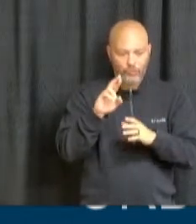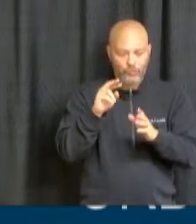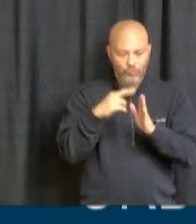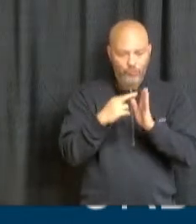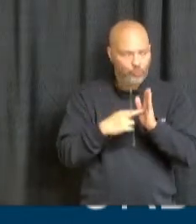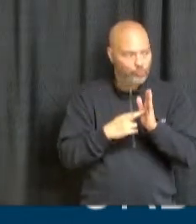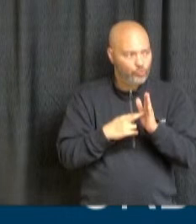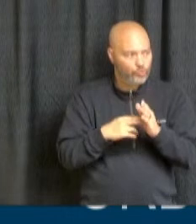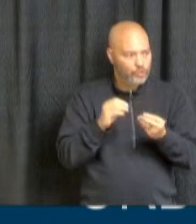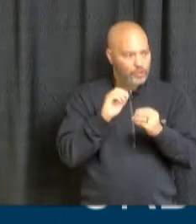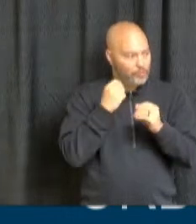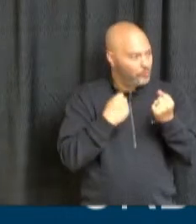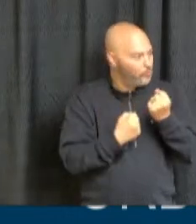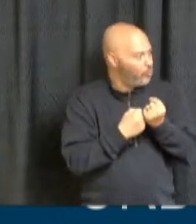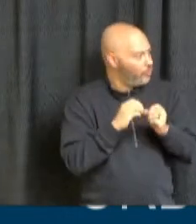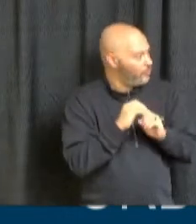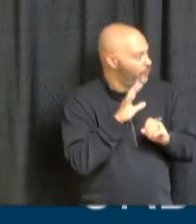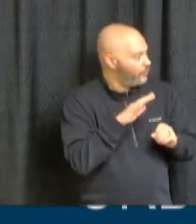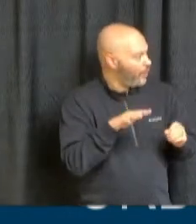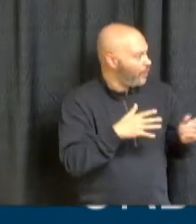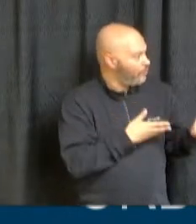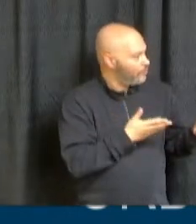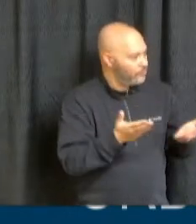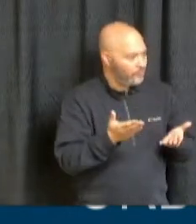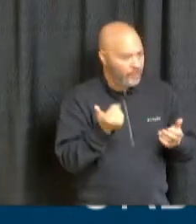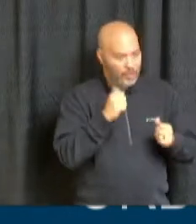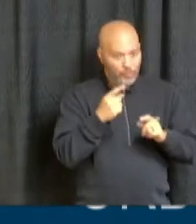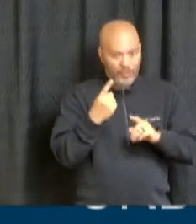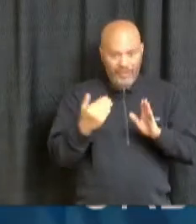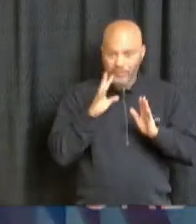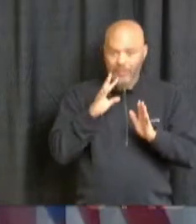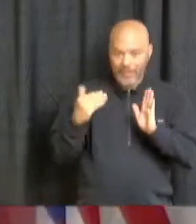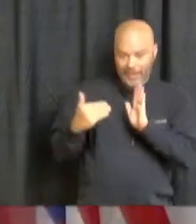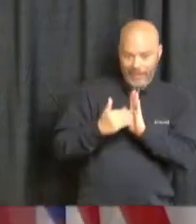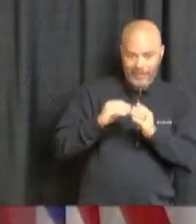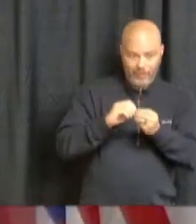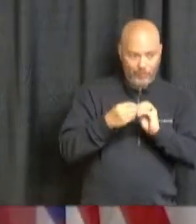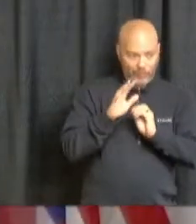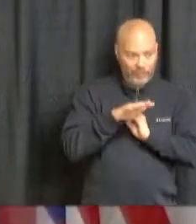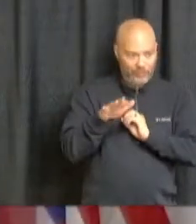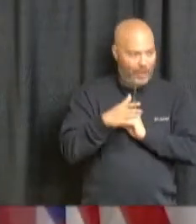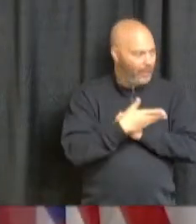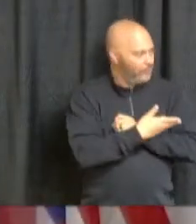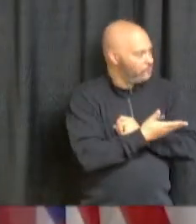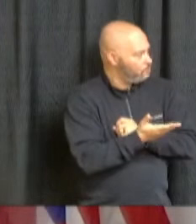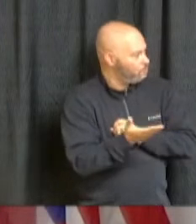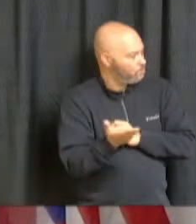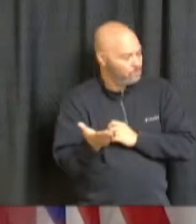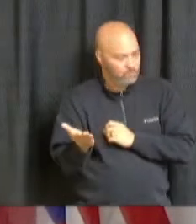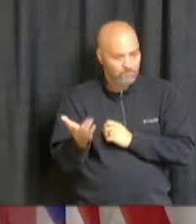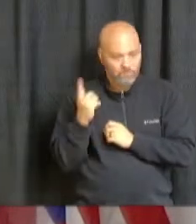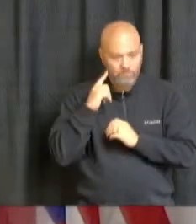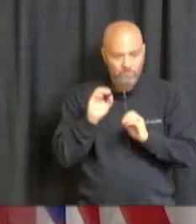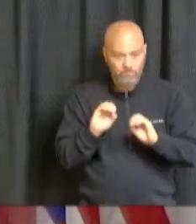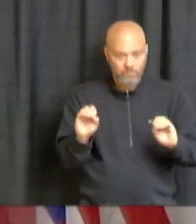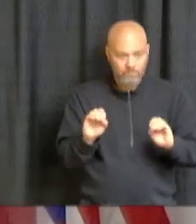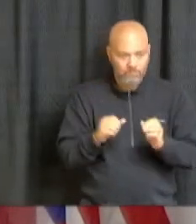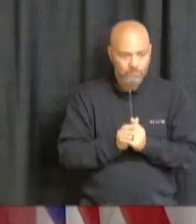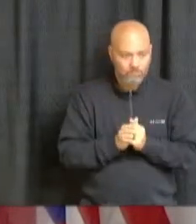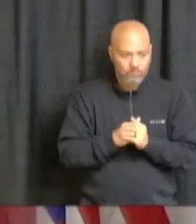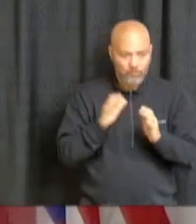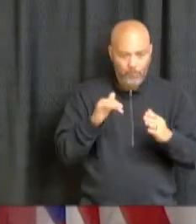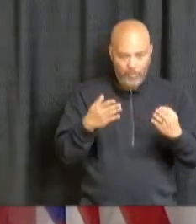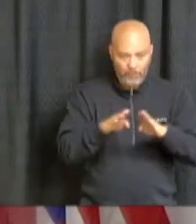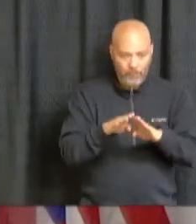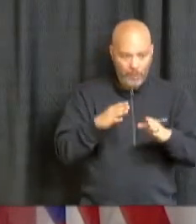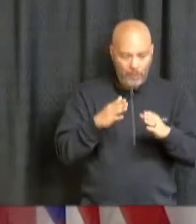speak in favor of ordinance 55? Anyone in the audience wish to speak against ordinance 55? That completes